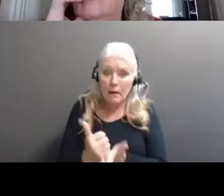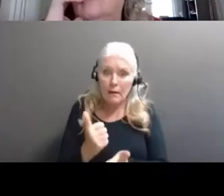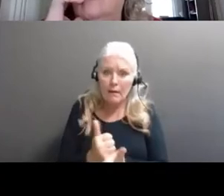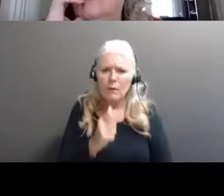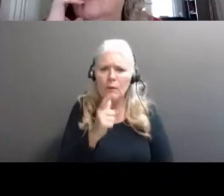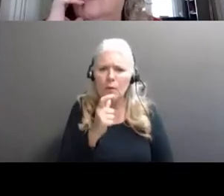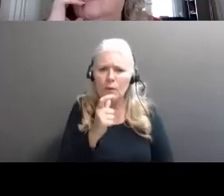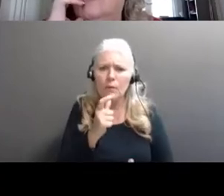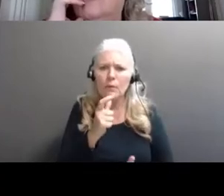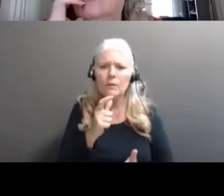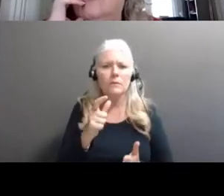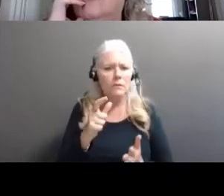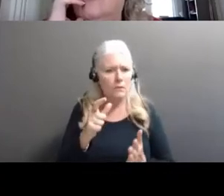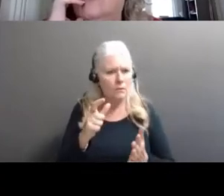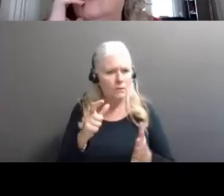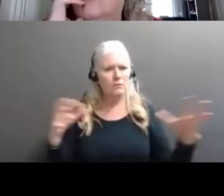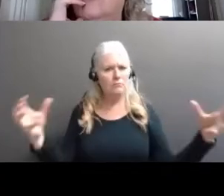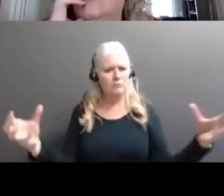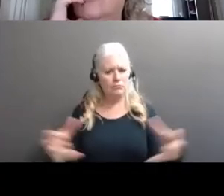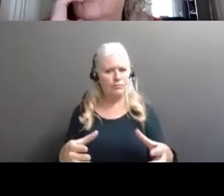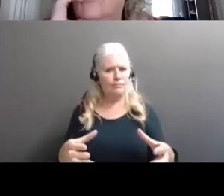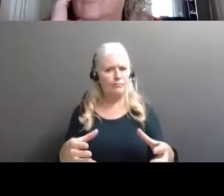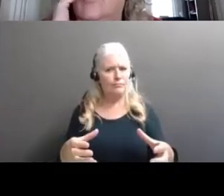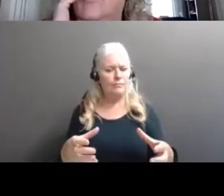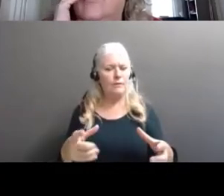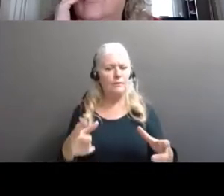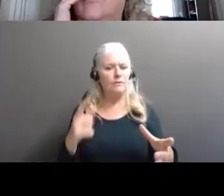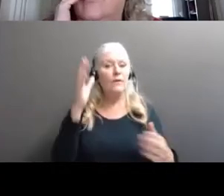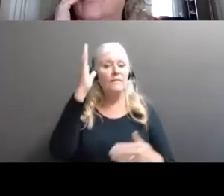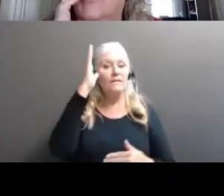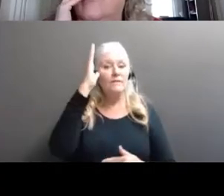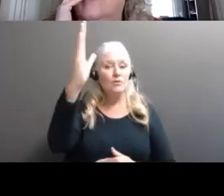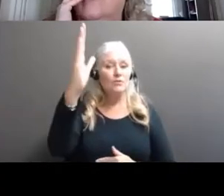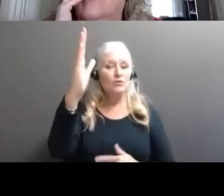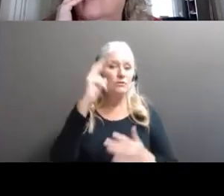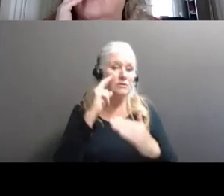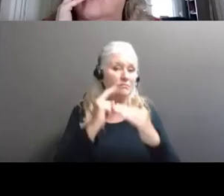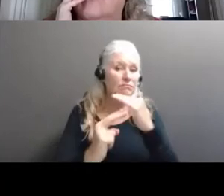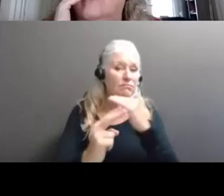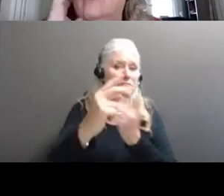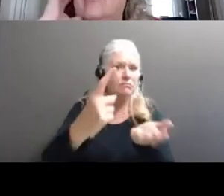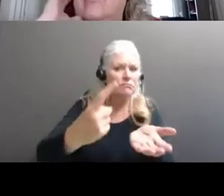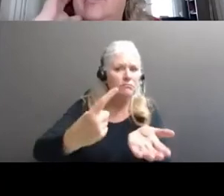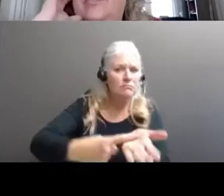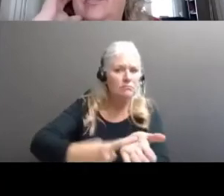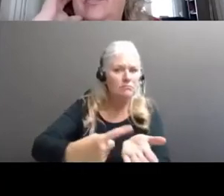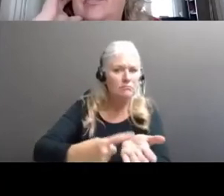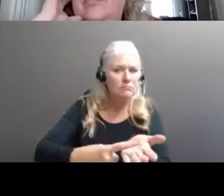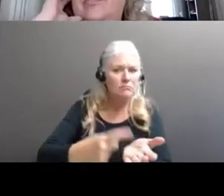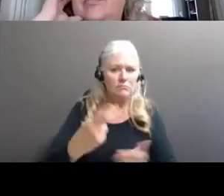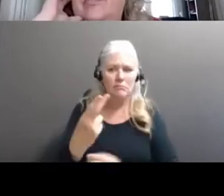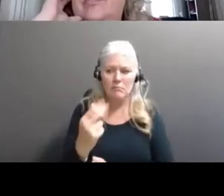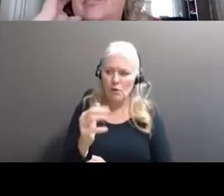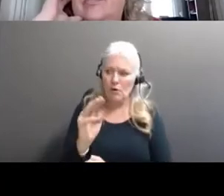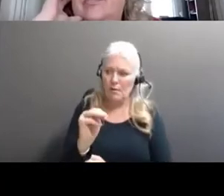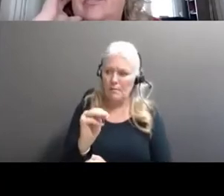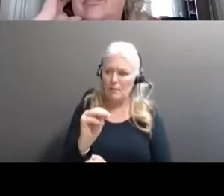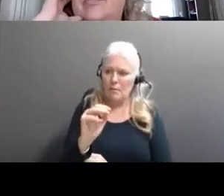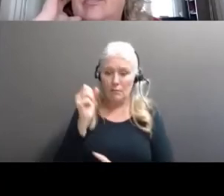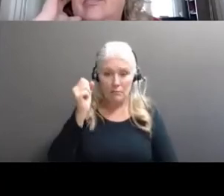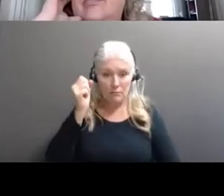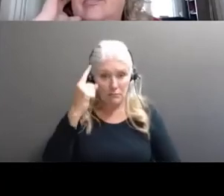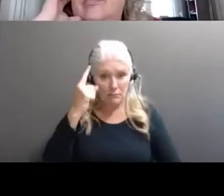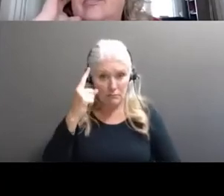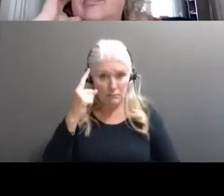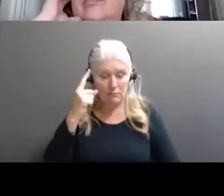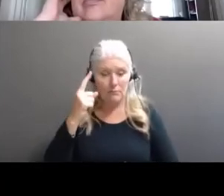create the opportunity to think in a future-focused way, how are we going to understand the harm and address it and make a plan for the ways in which these relationships